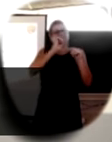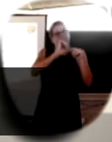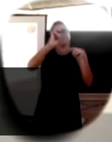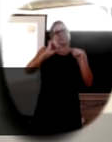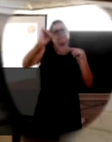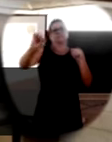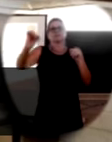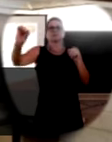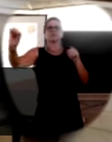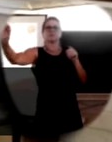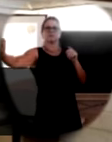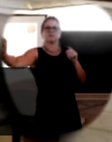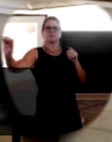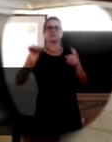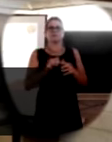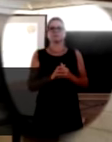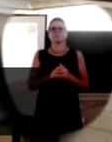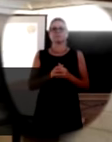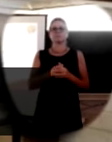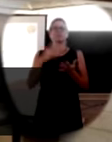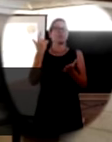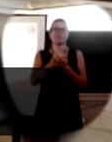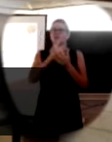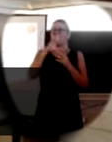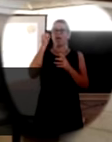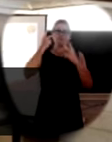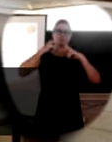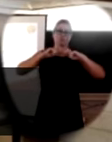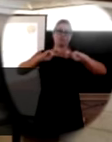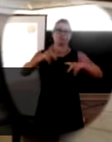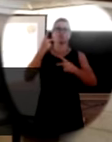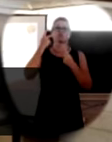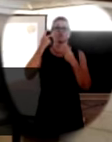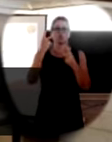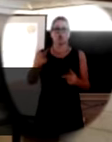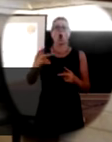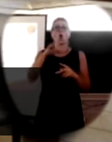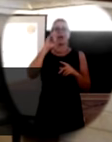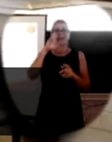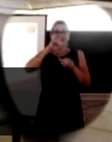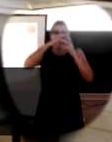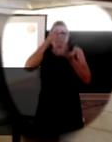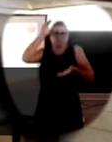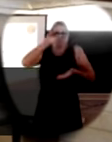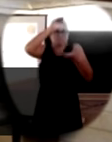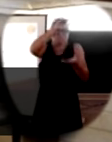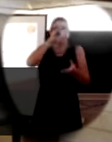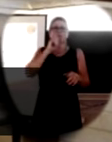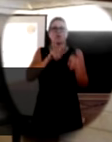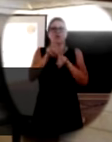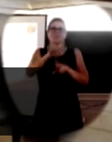It's been shown many times in research that adults learn better over time and in